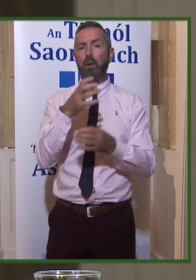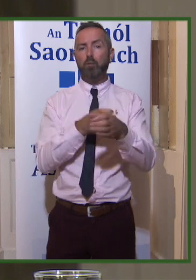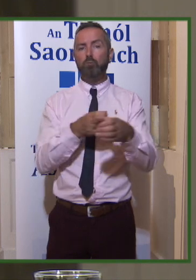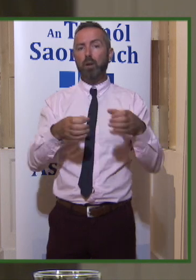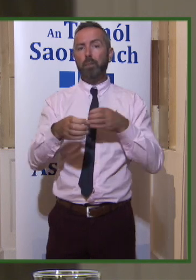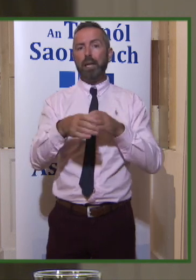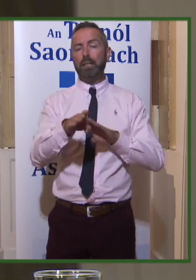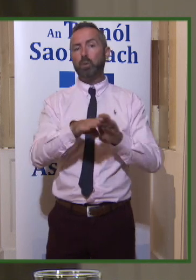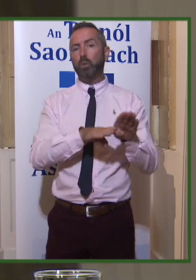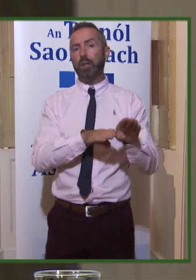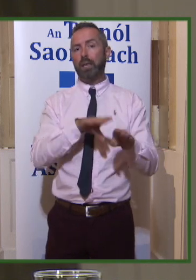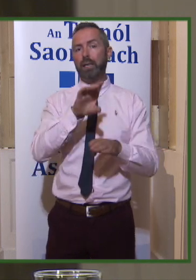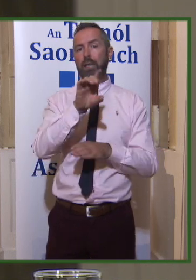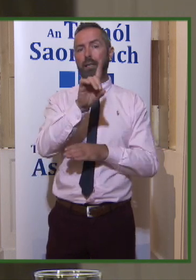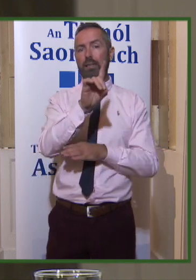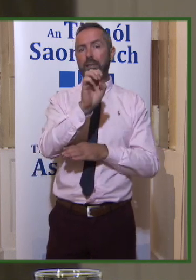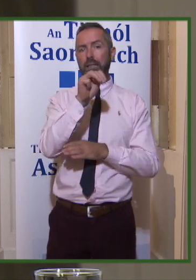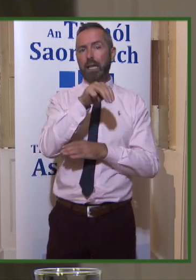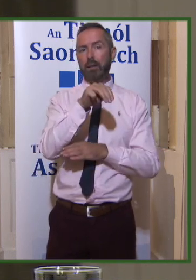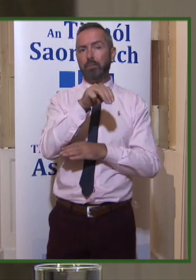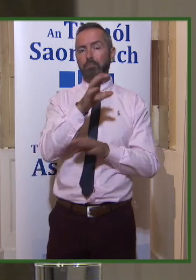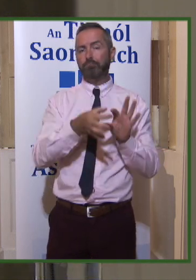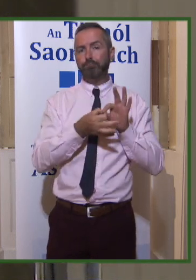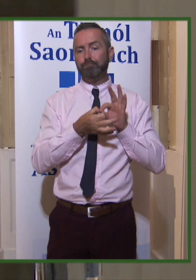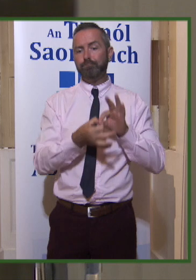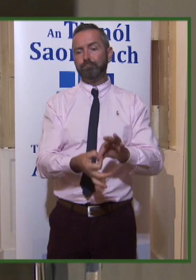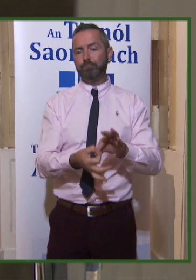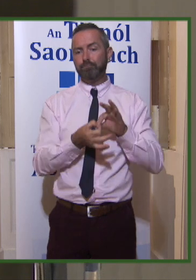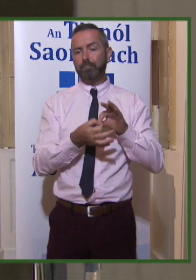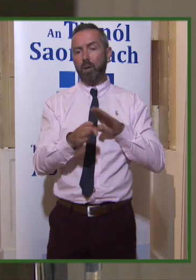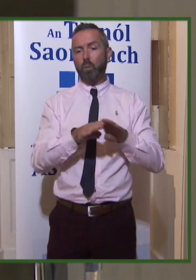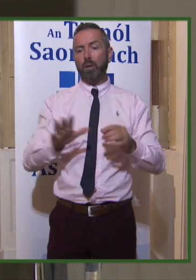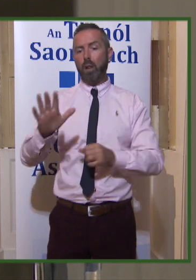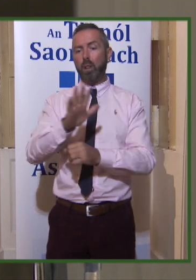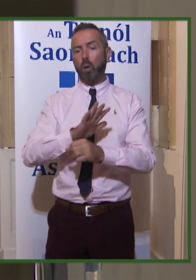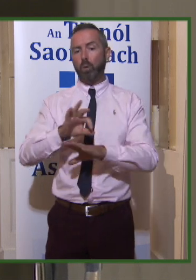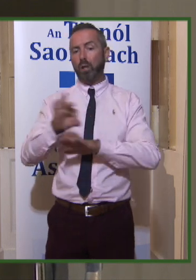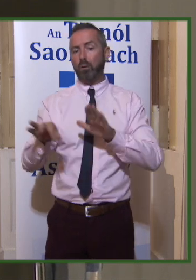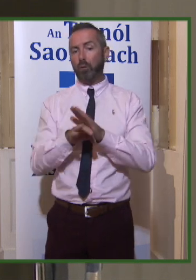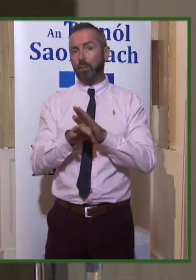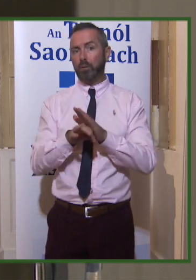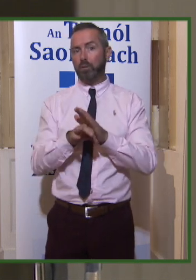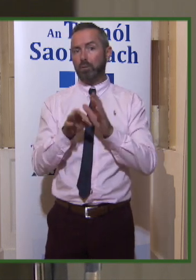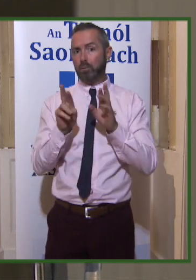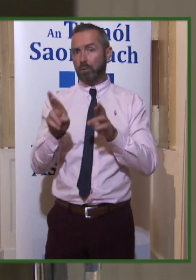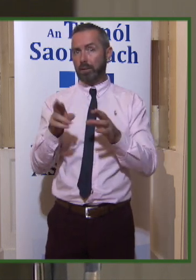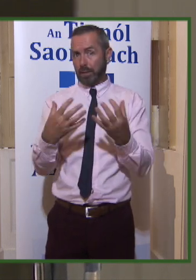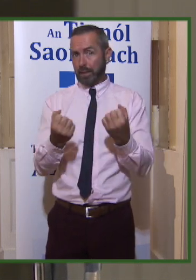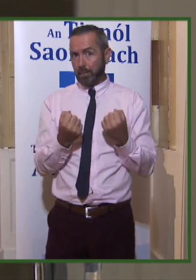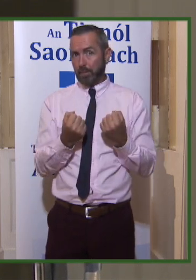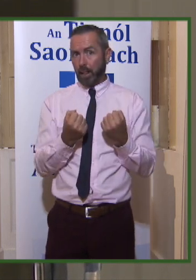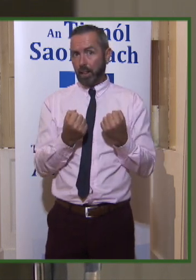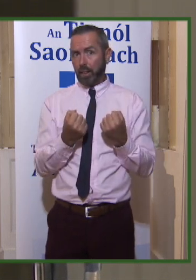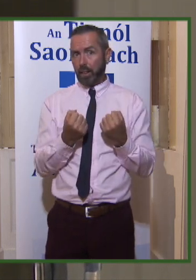with DEM in conjunction with local government. Is that acceptable, John?